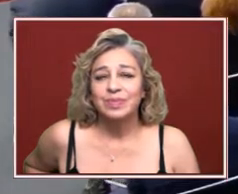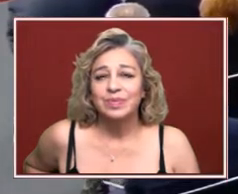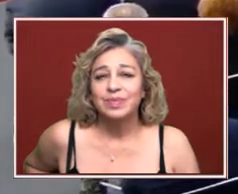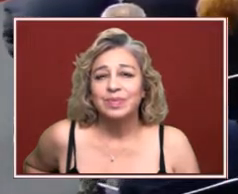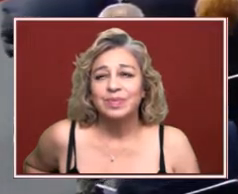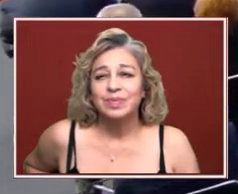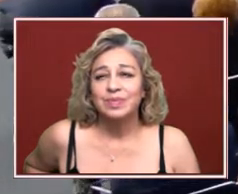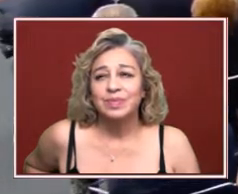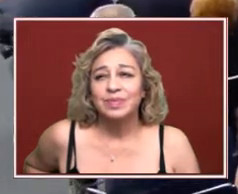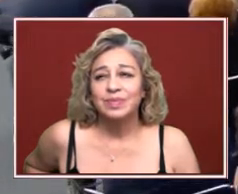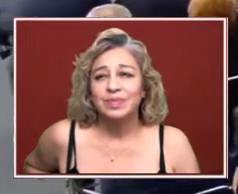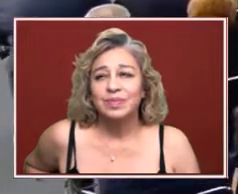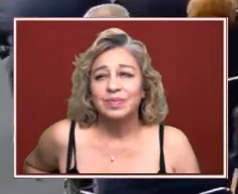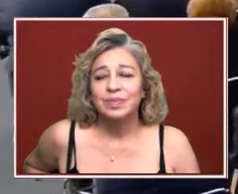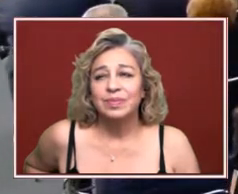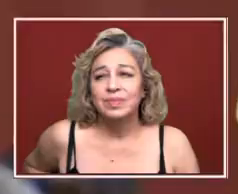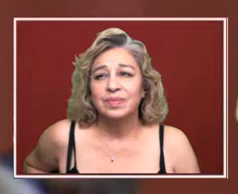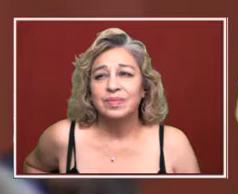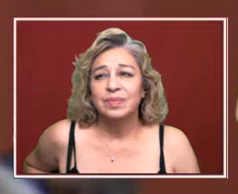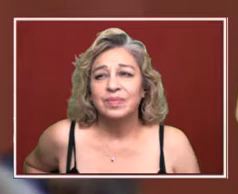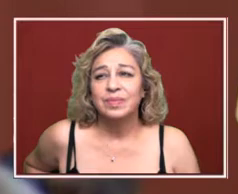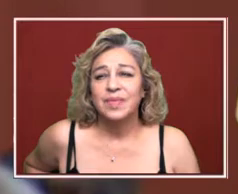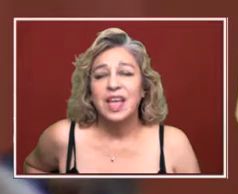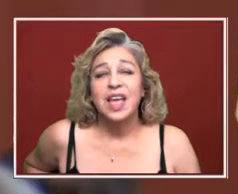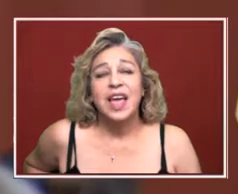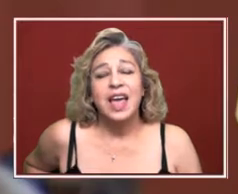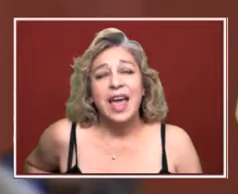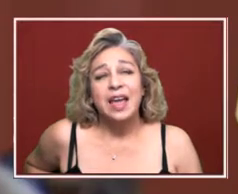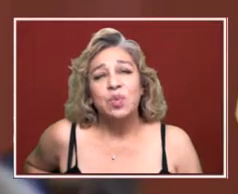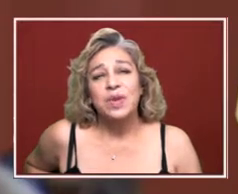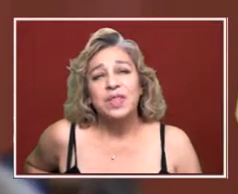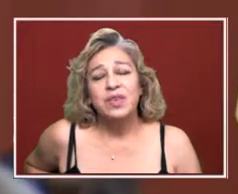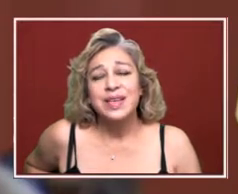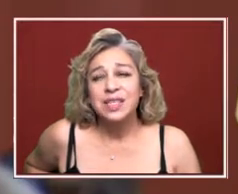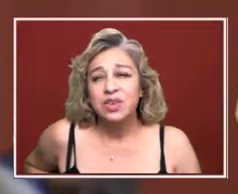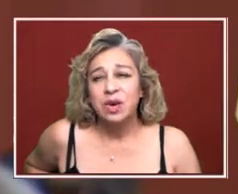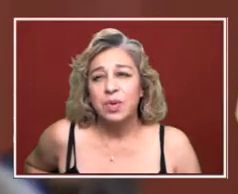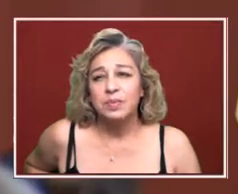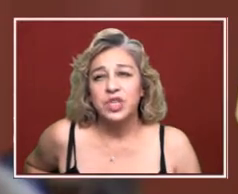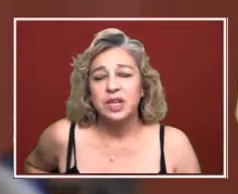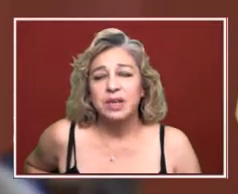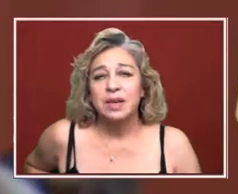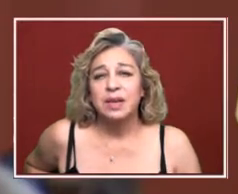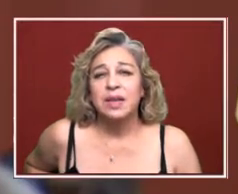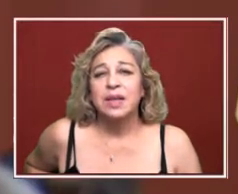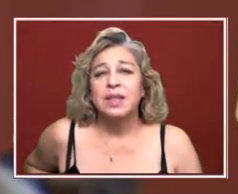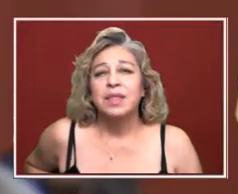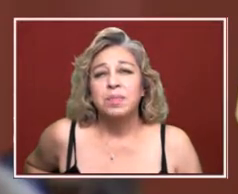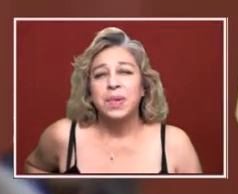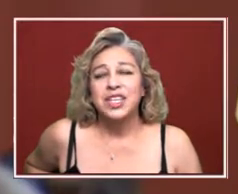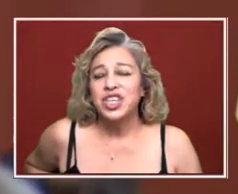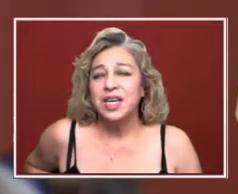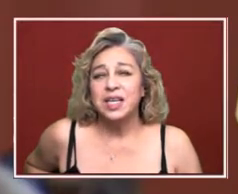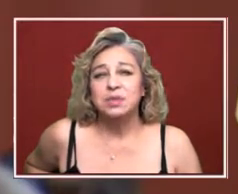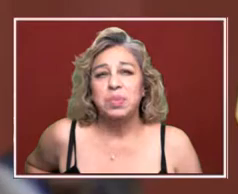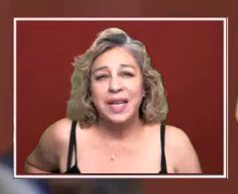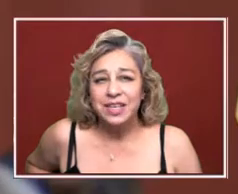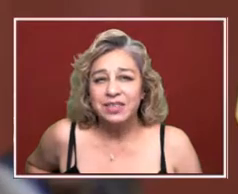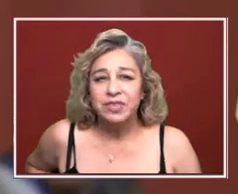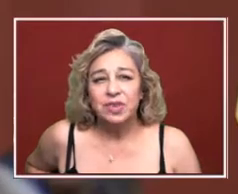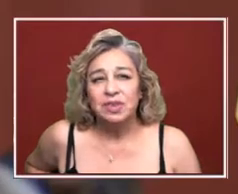Cuando no hay corrupción, el presupuesto rinde. And when there is no corruption, the budget